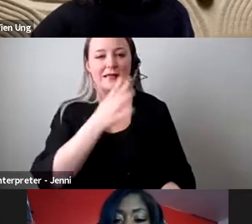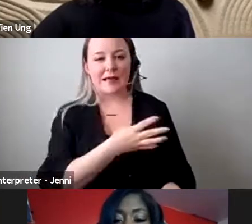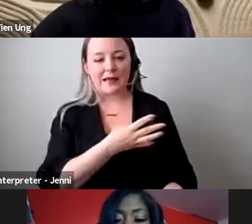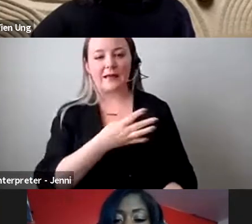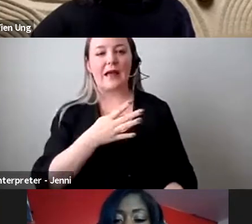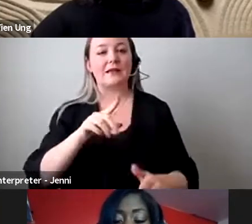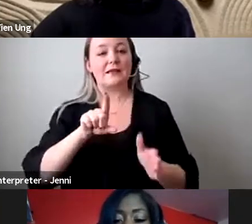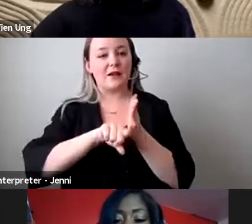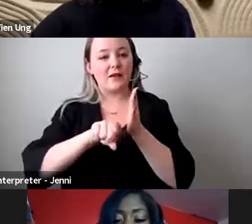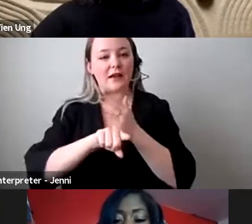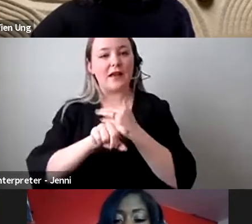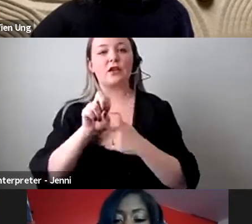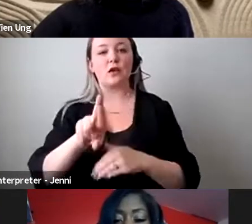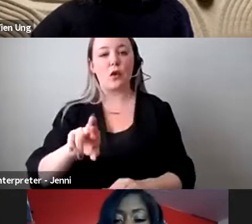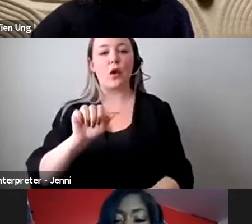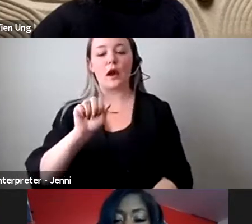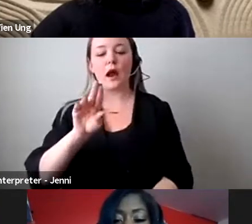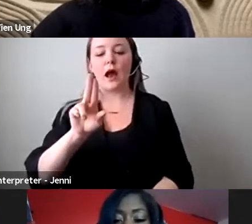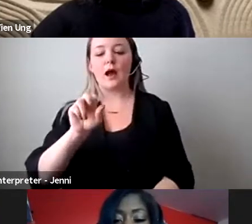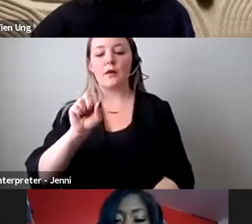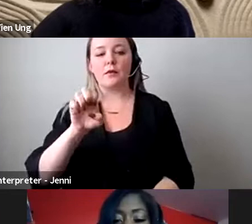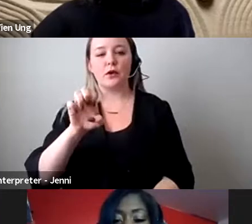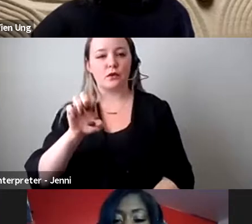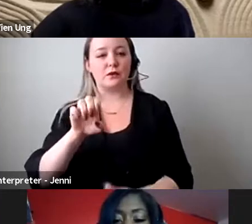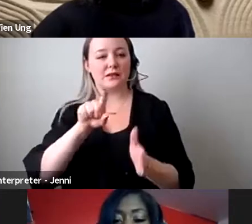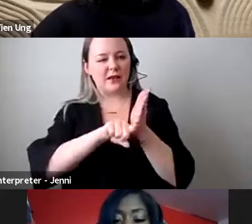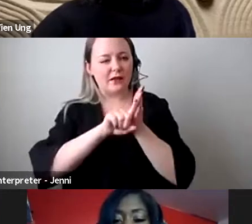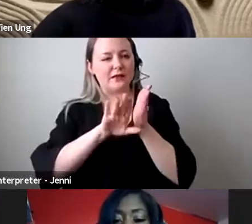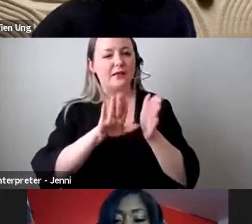investigation before their 18th birthday.